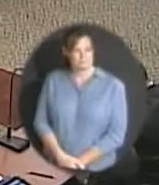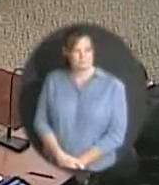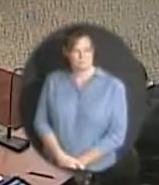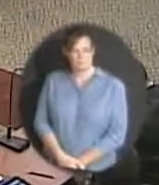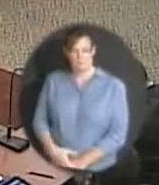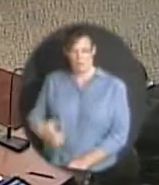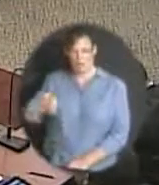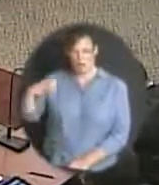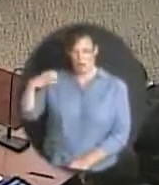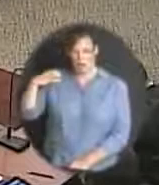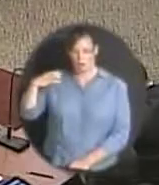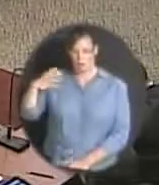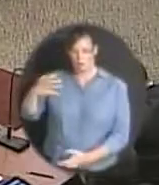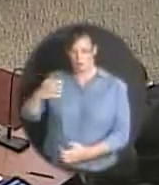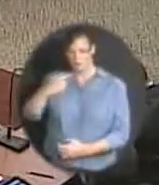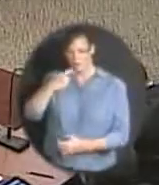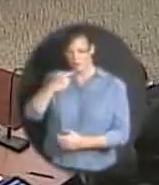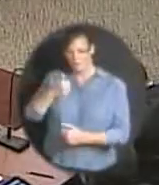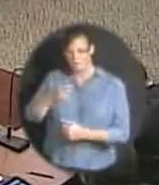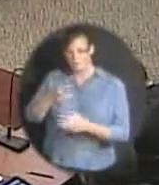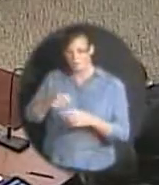And Coach, would you like to say a few words?